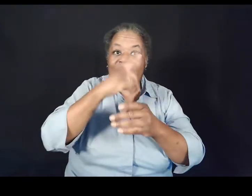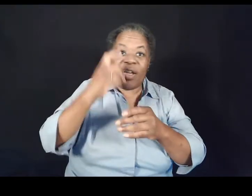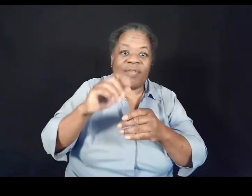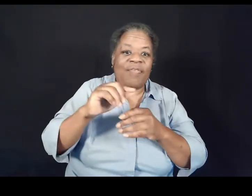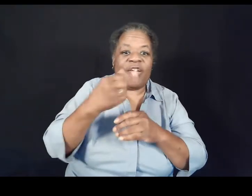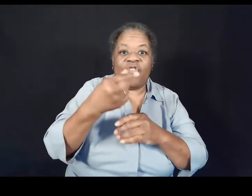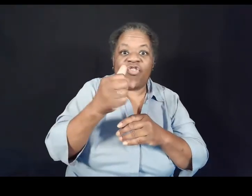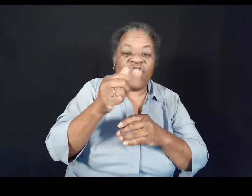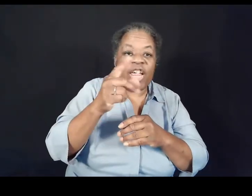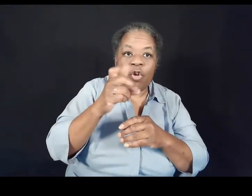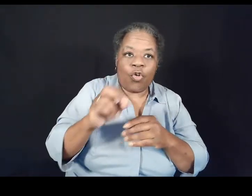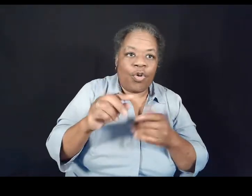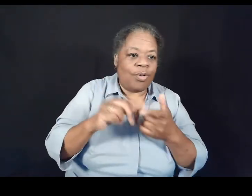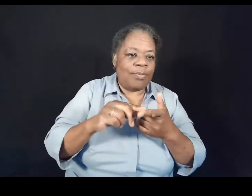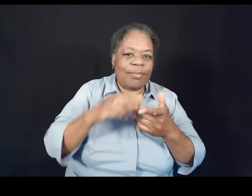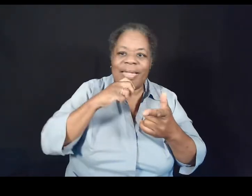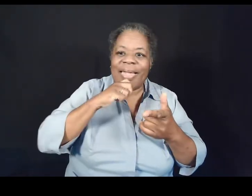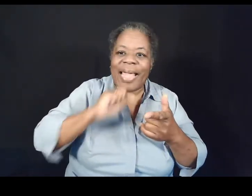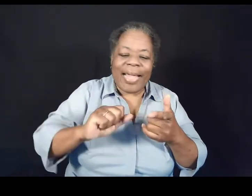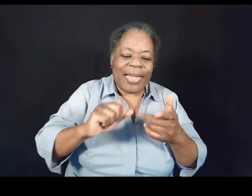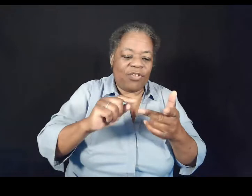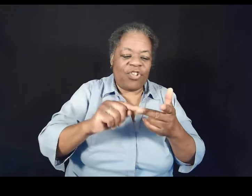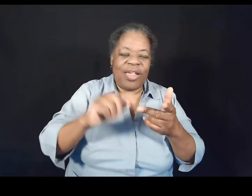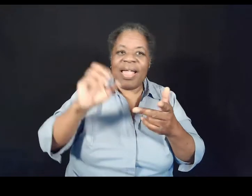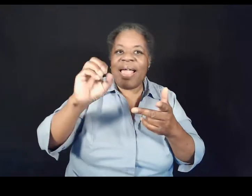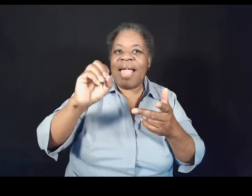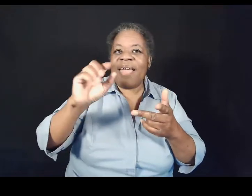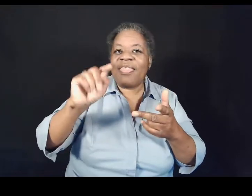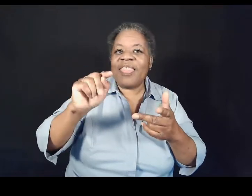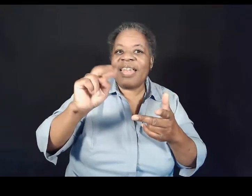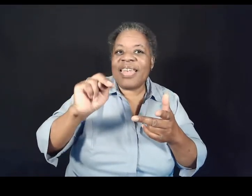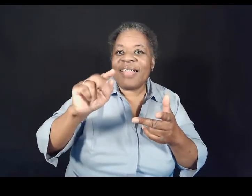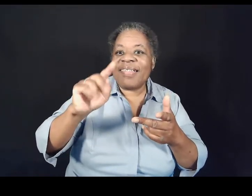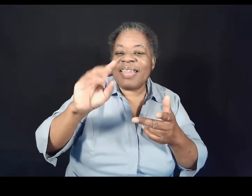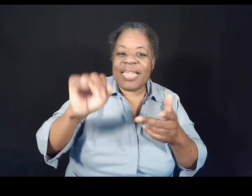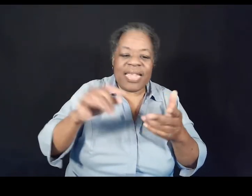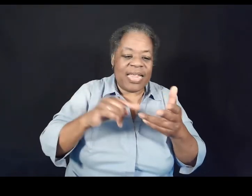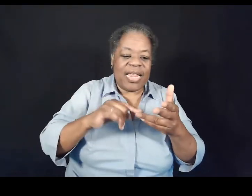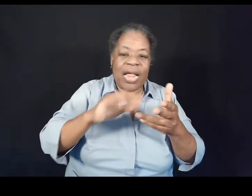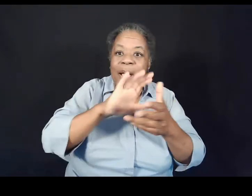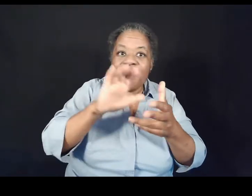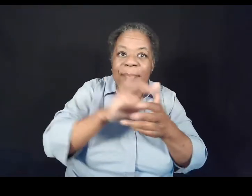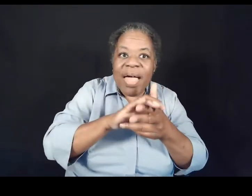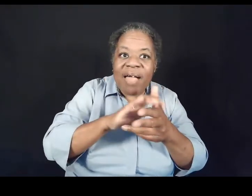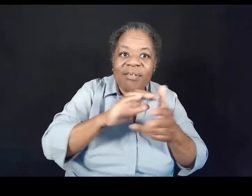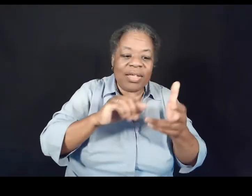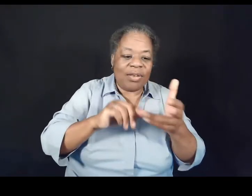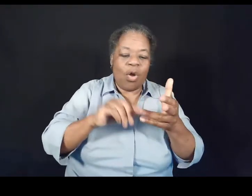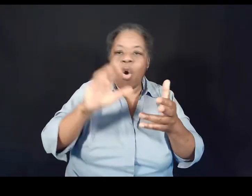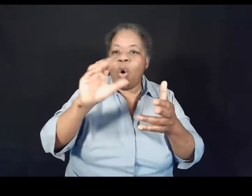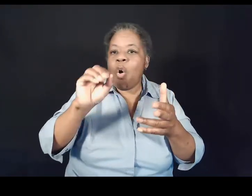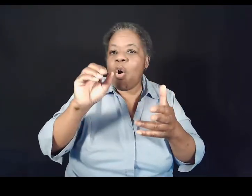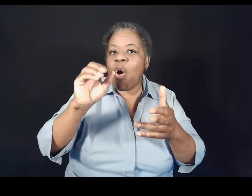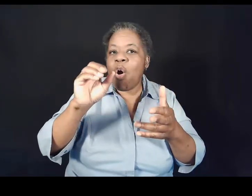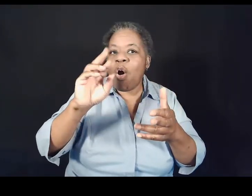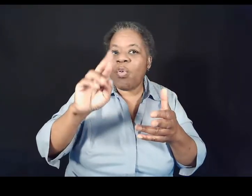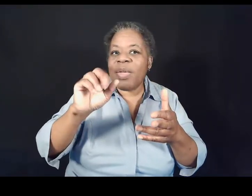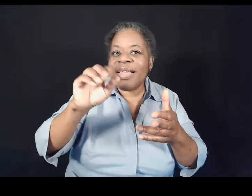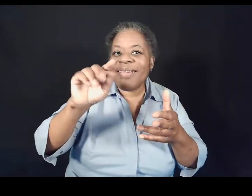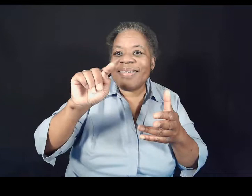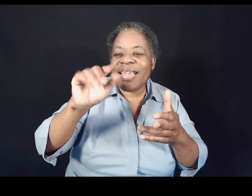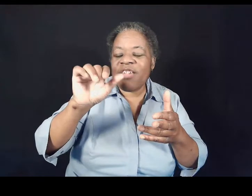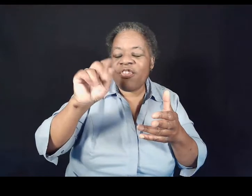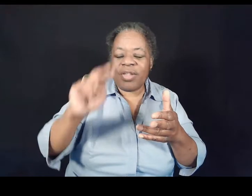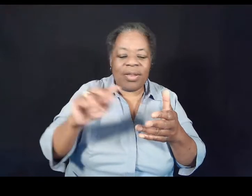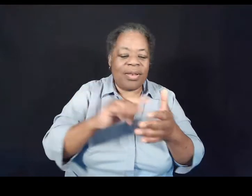age, or their ethnicity, or their marital status, or their orientation, or their belief system,